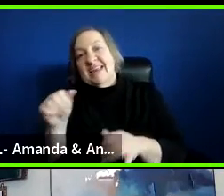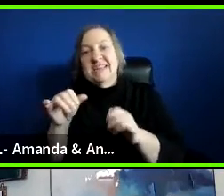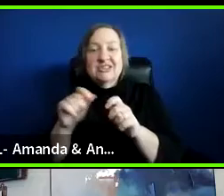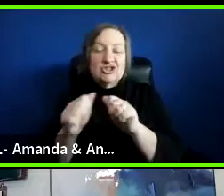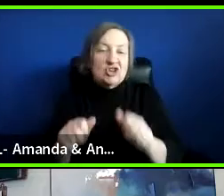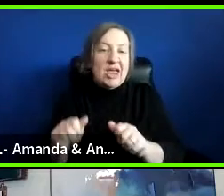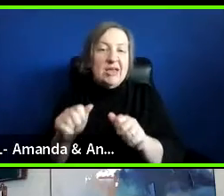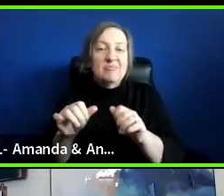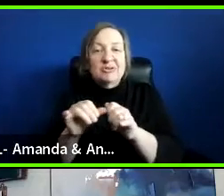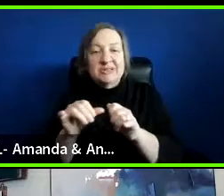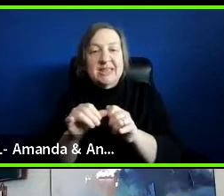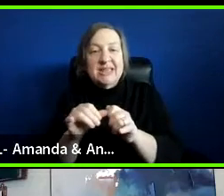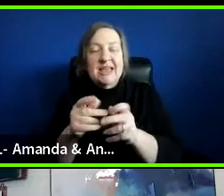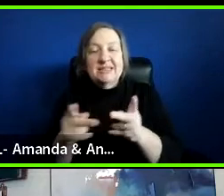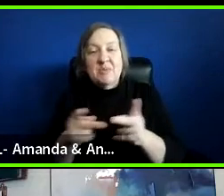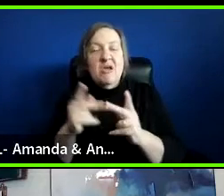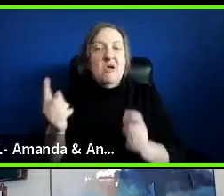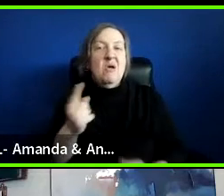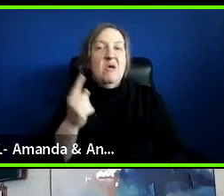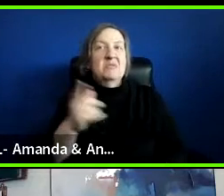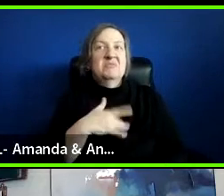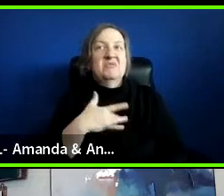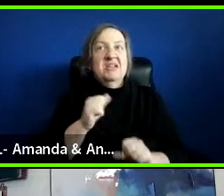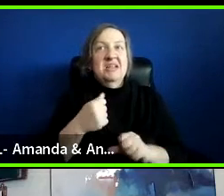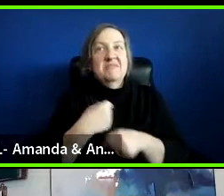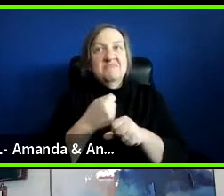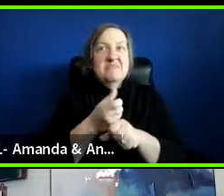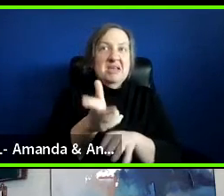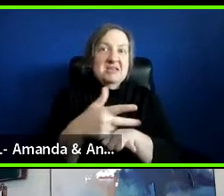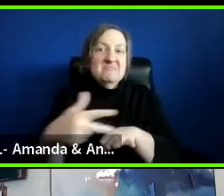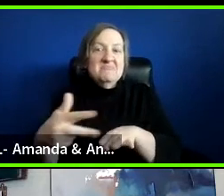pretty confident that I can always make it fit.